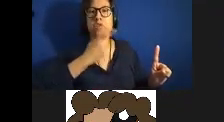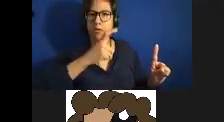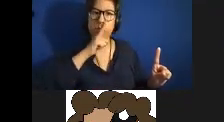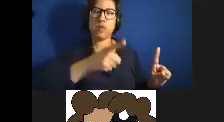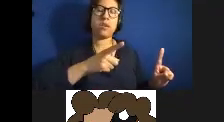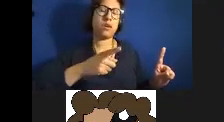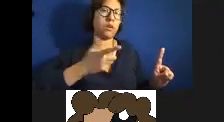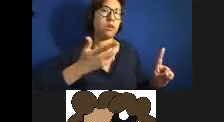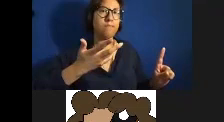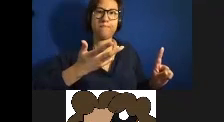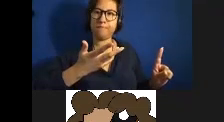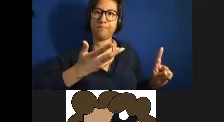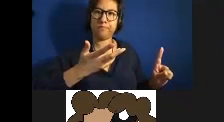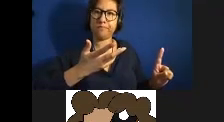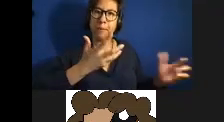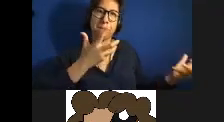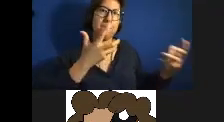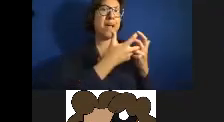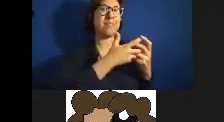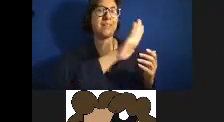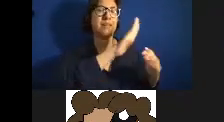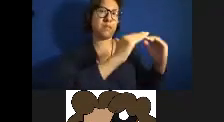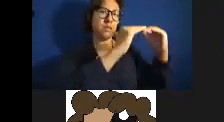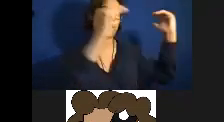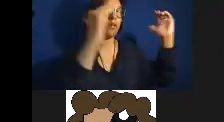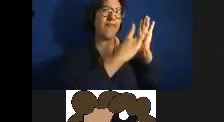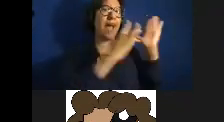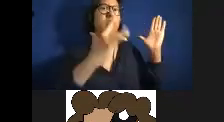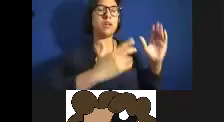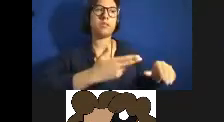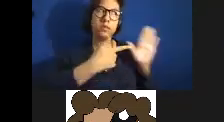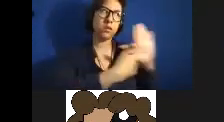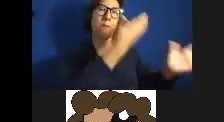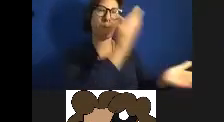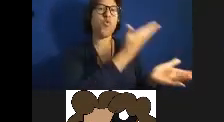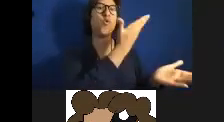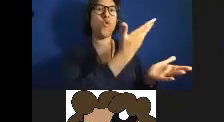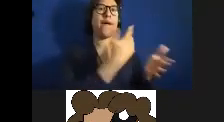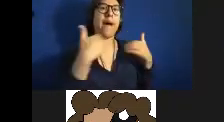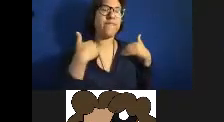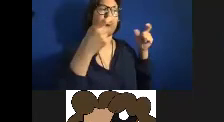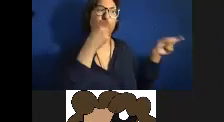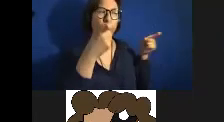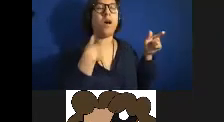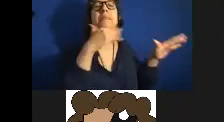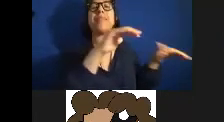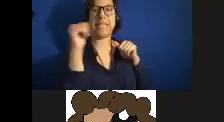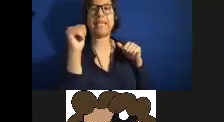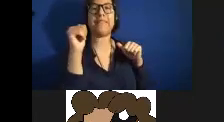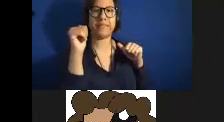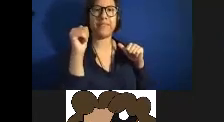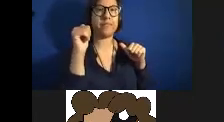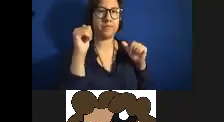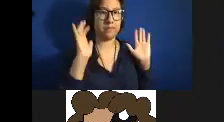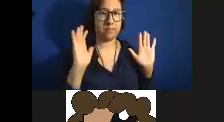essentially match his level of violence in order to leave, right? So that not